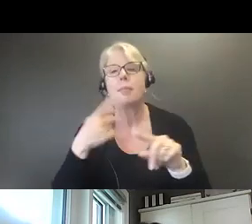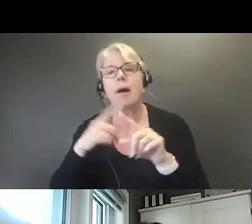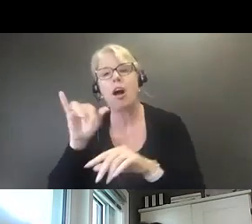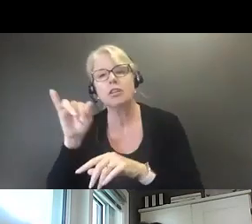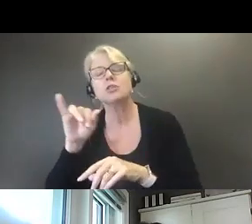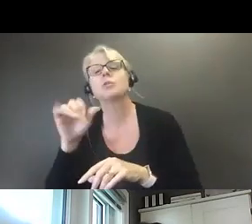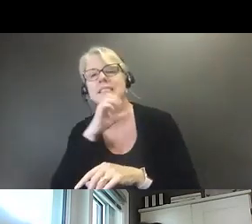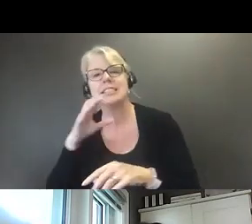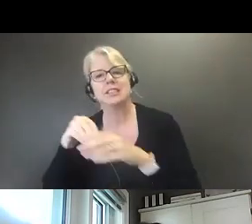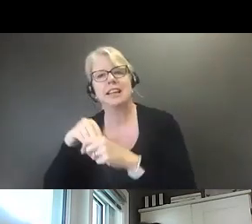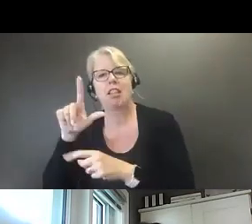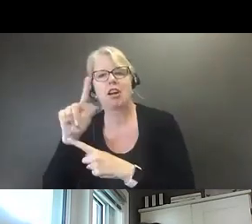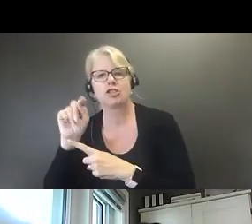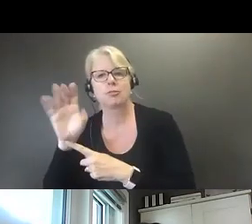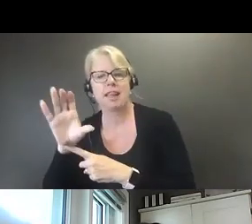program.